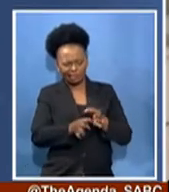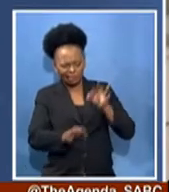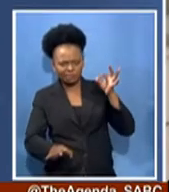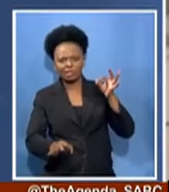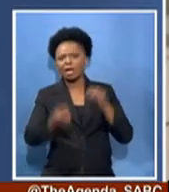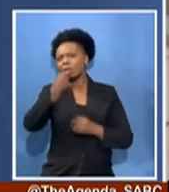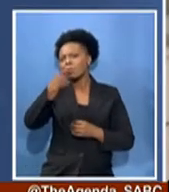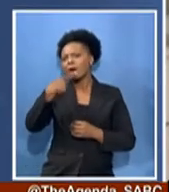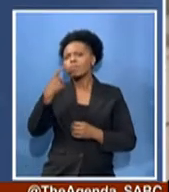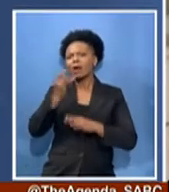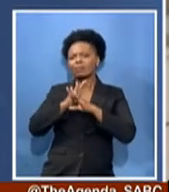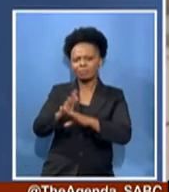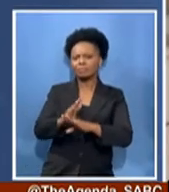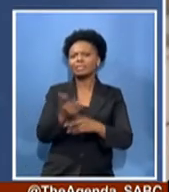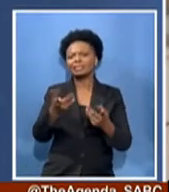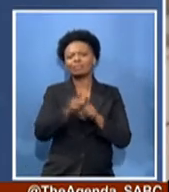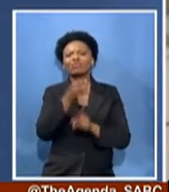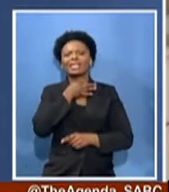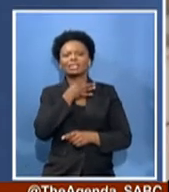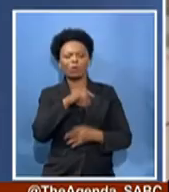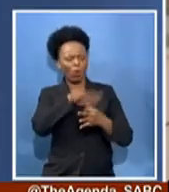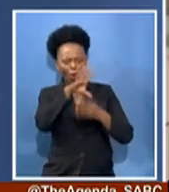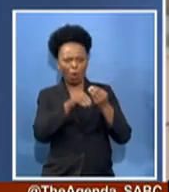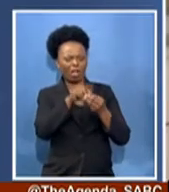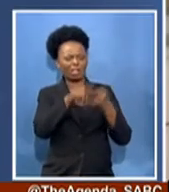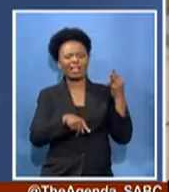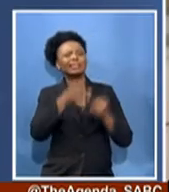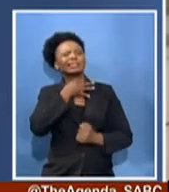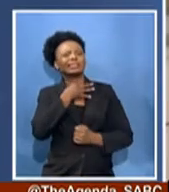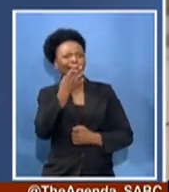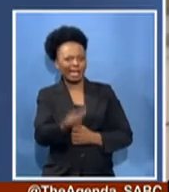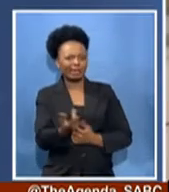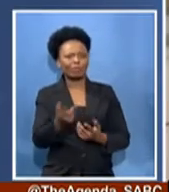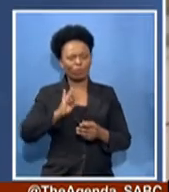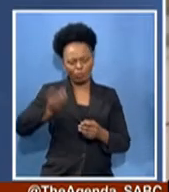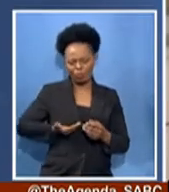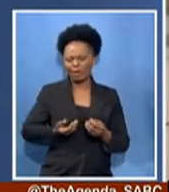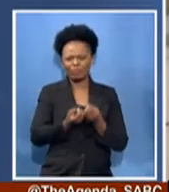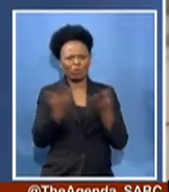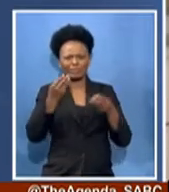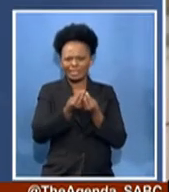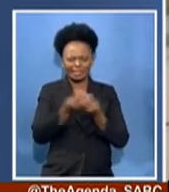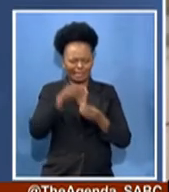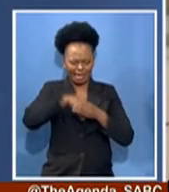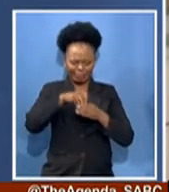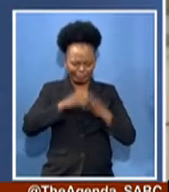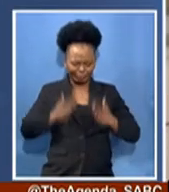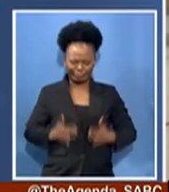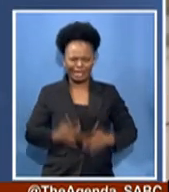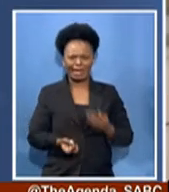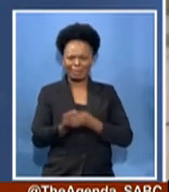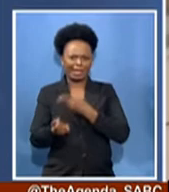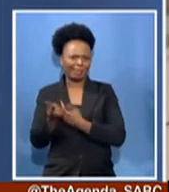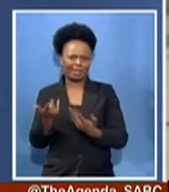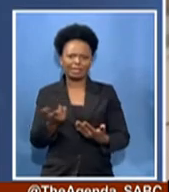often women have these other things happening in their lives or in their bodies that can also predispose them to clots.